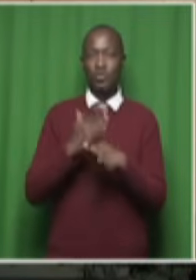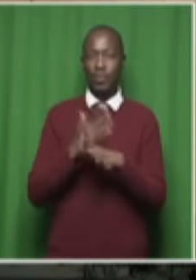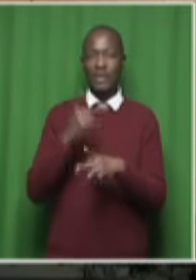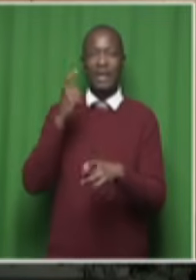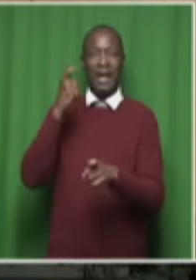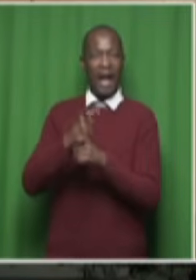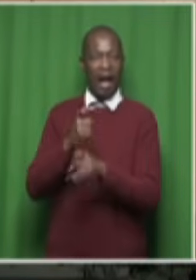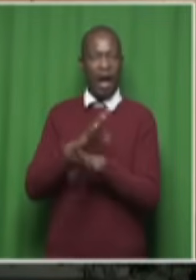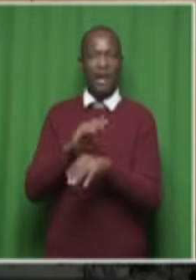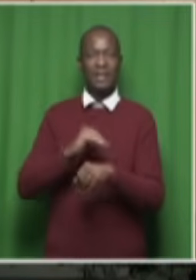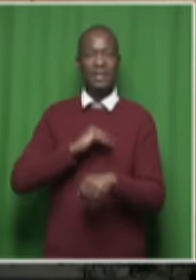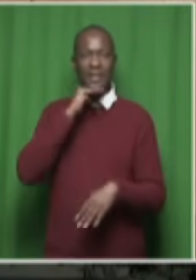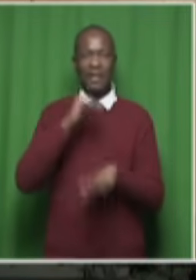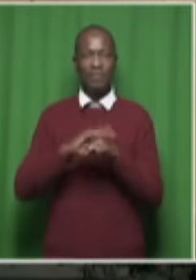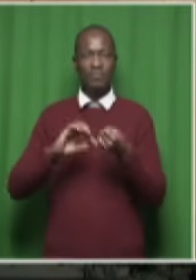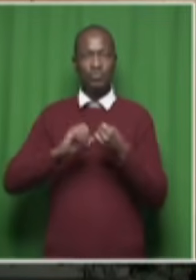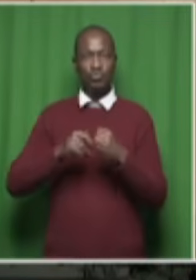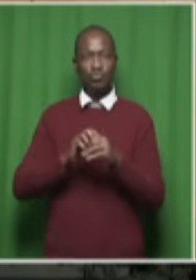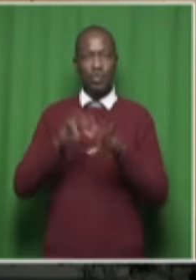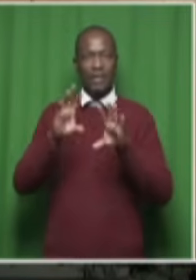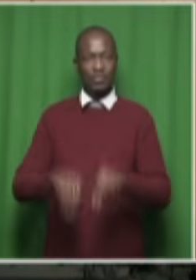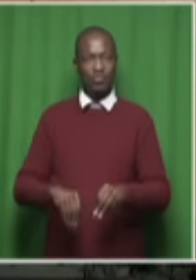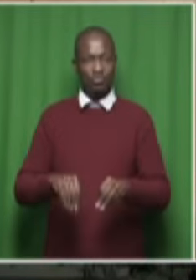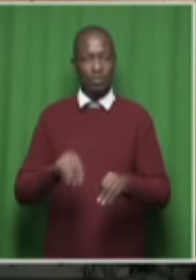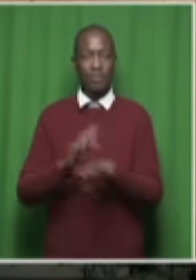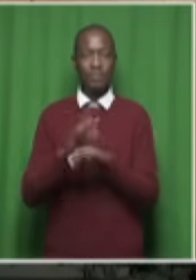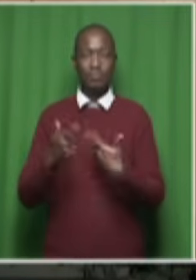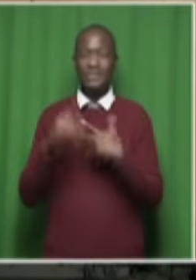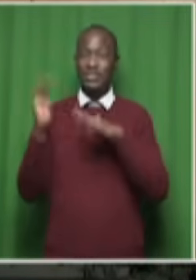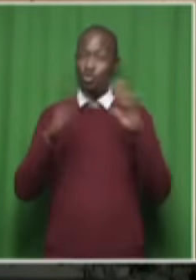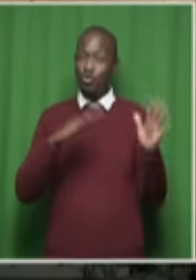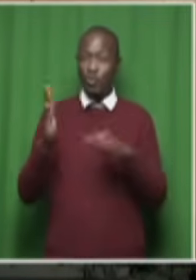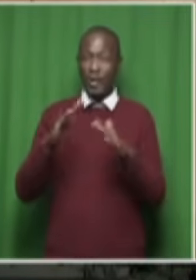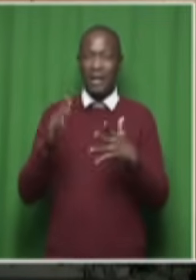stop these weather patterns that are being caused by